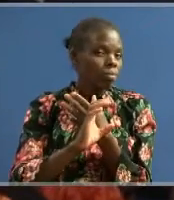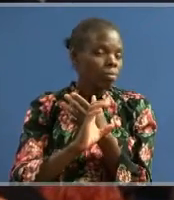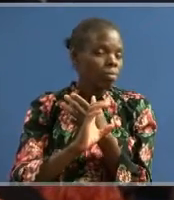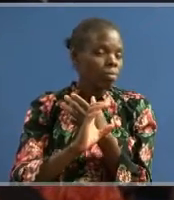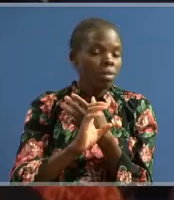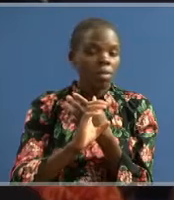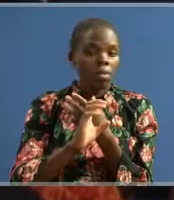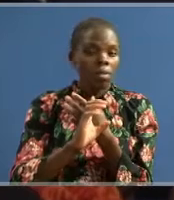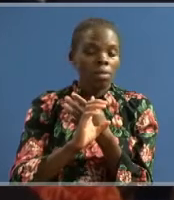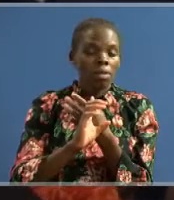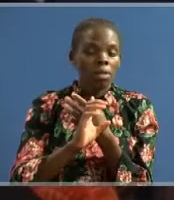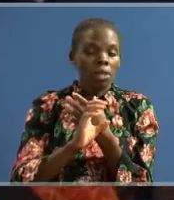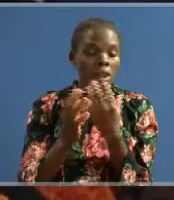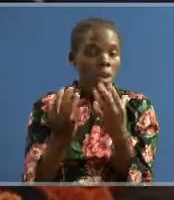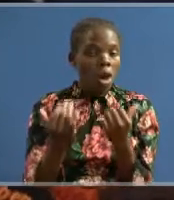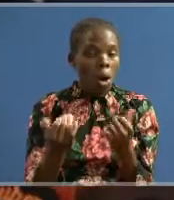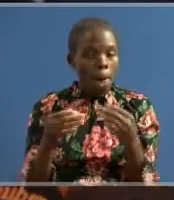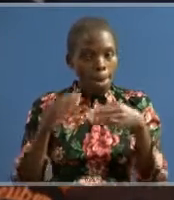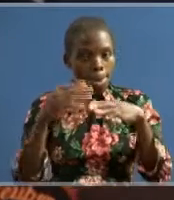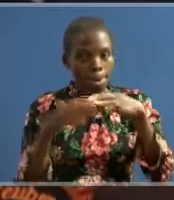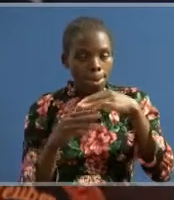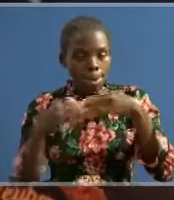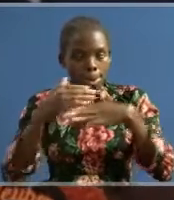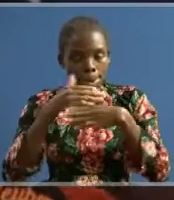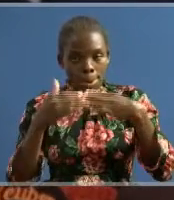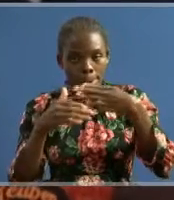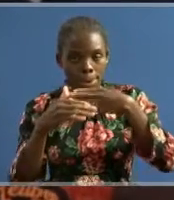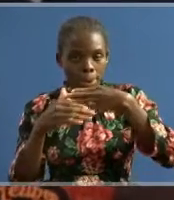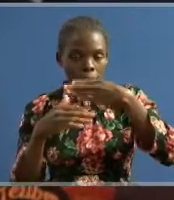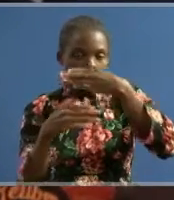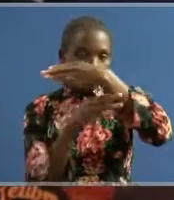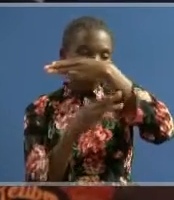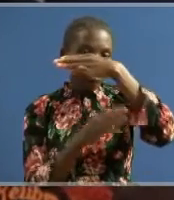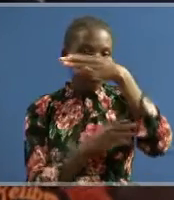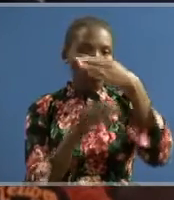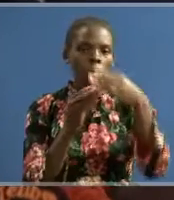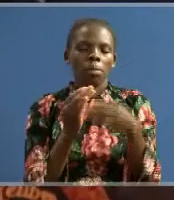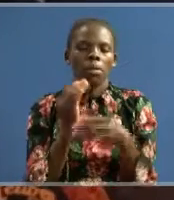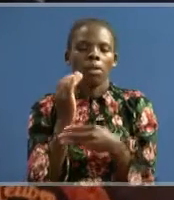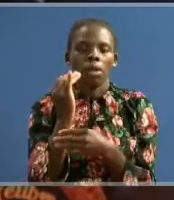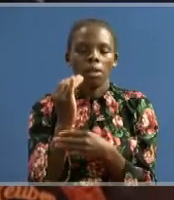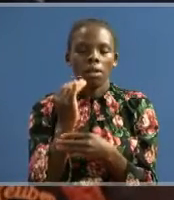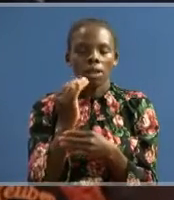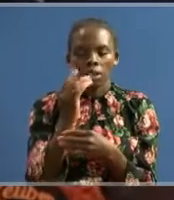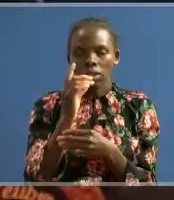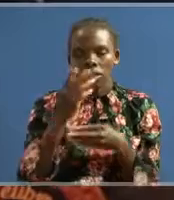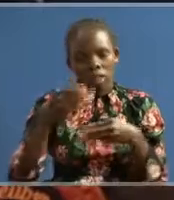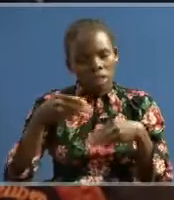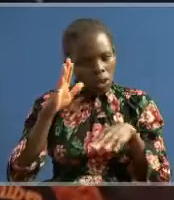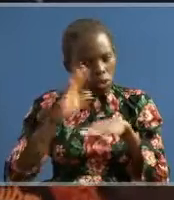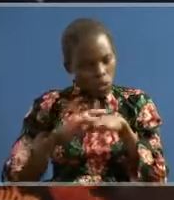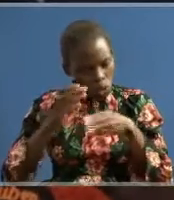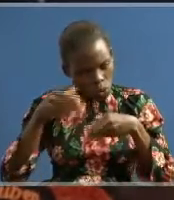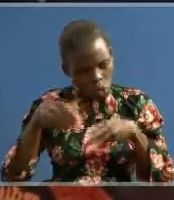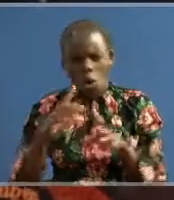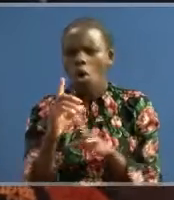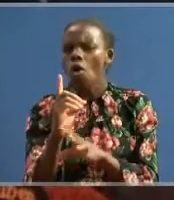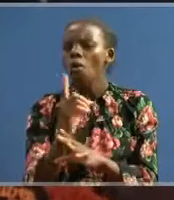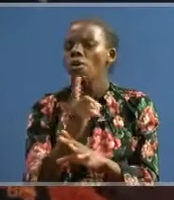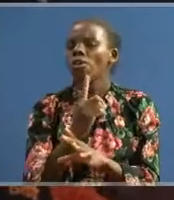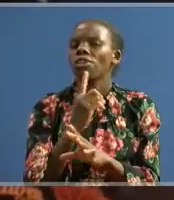So therefore, Building Bridges Initiative ndio njia muafaka